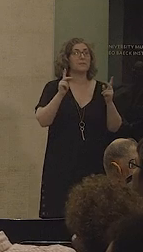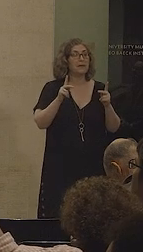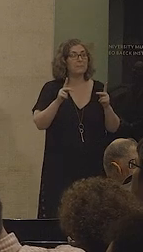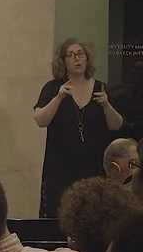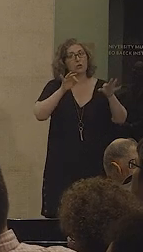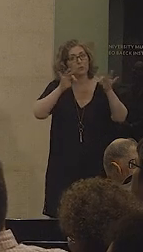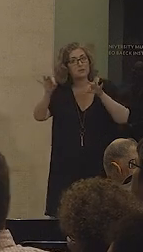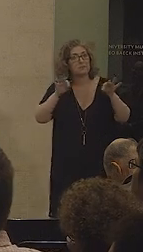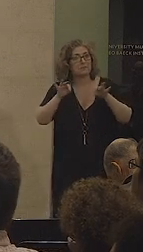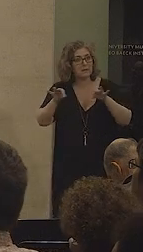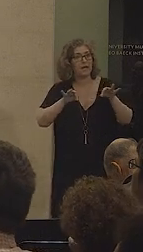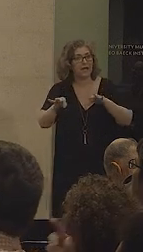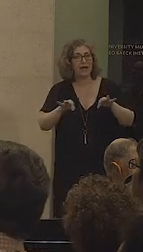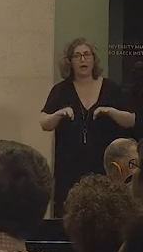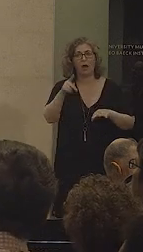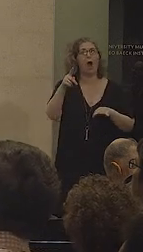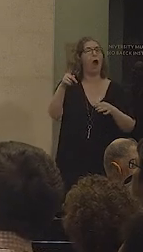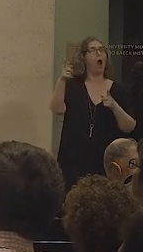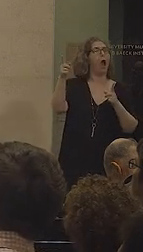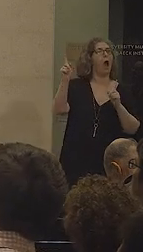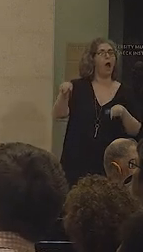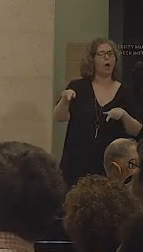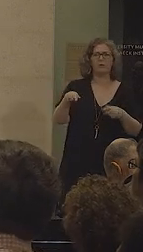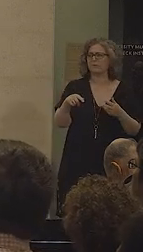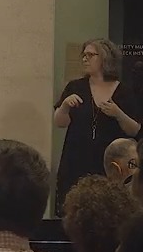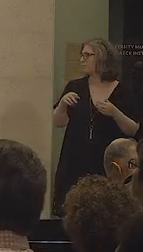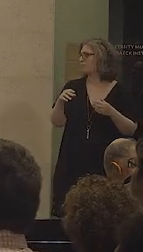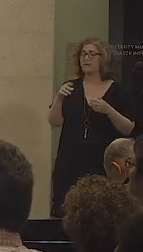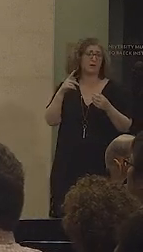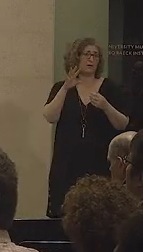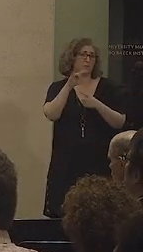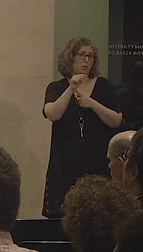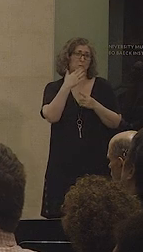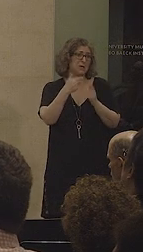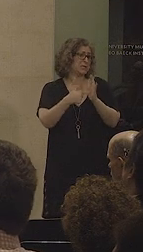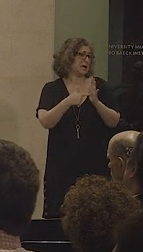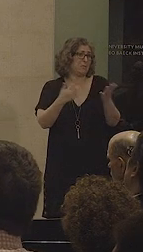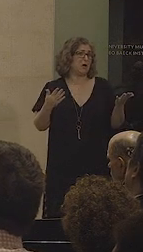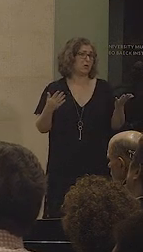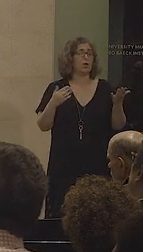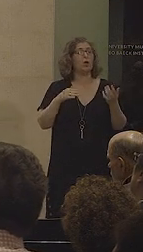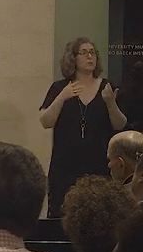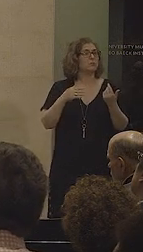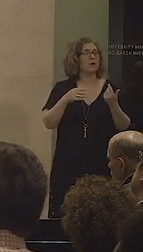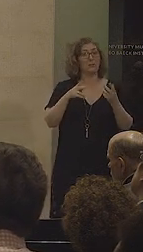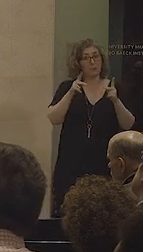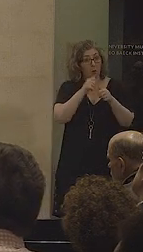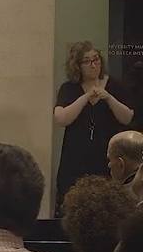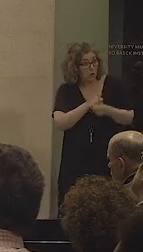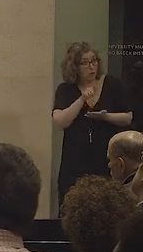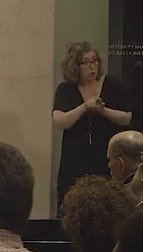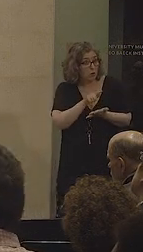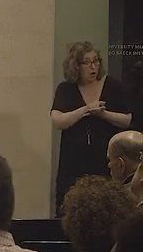you explain to them, no lawful gun owner, and I use Florida as an example, no lawful gun owner since we passed